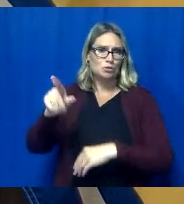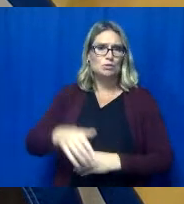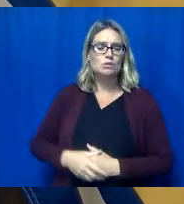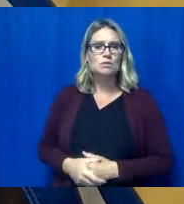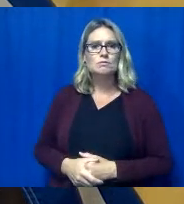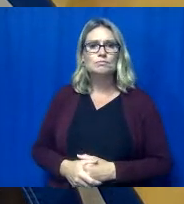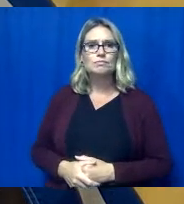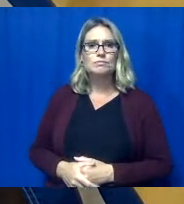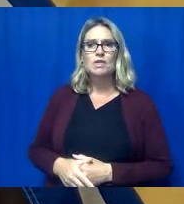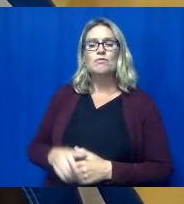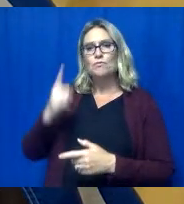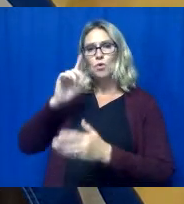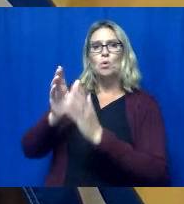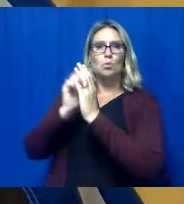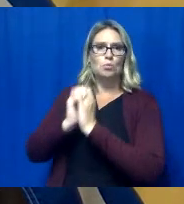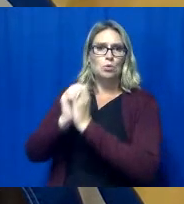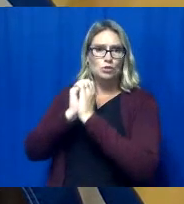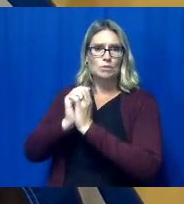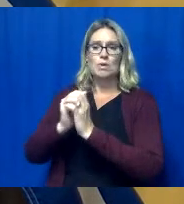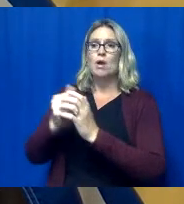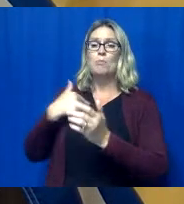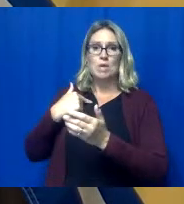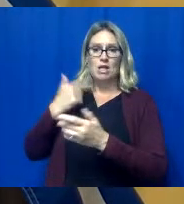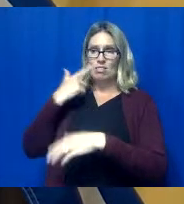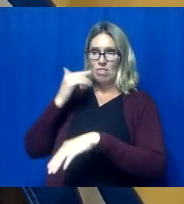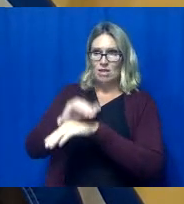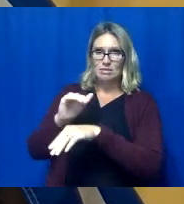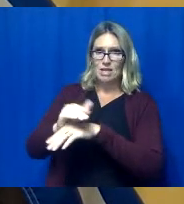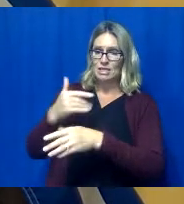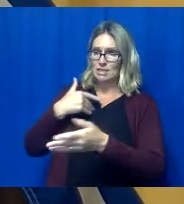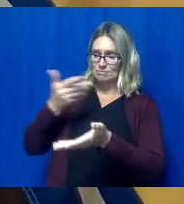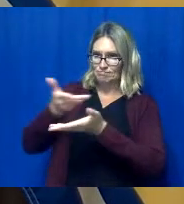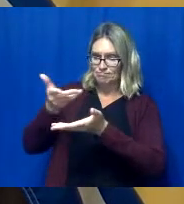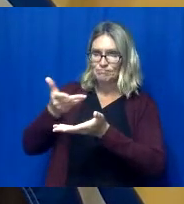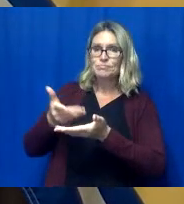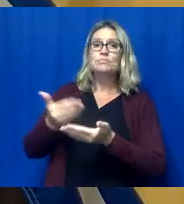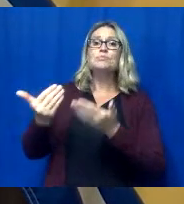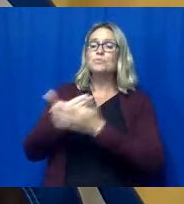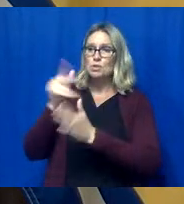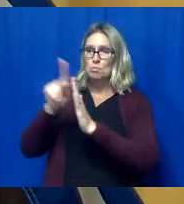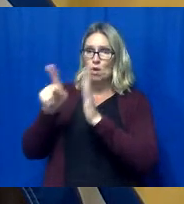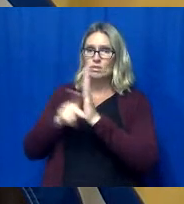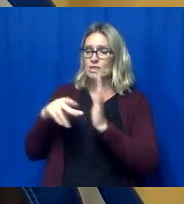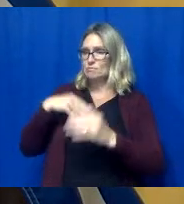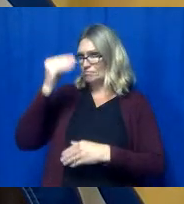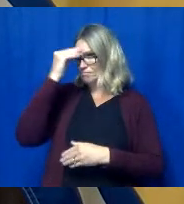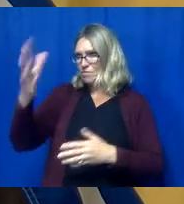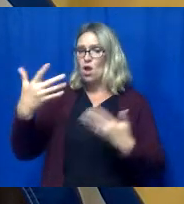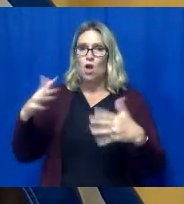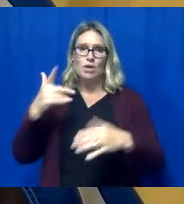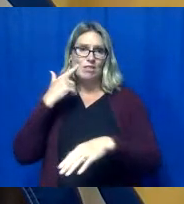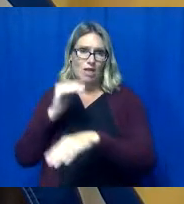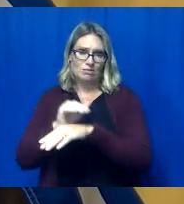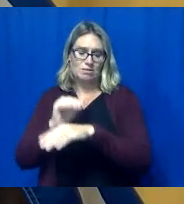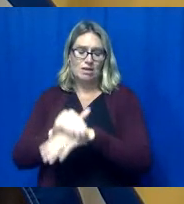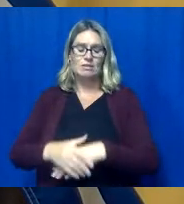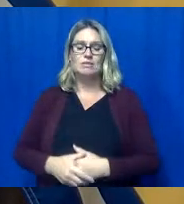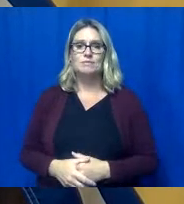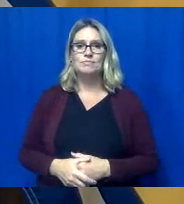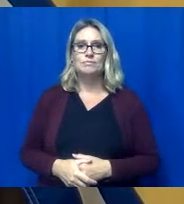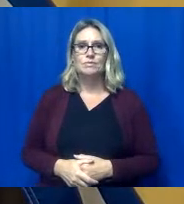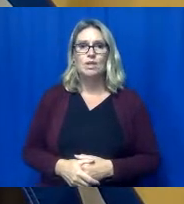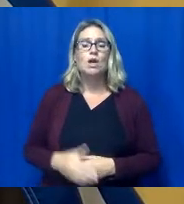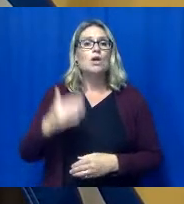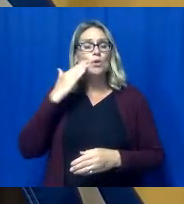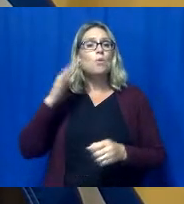I've shared with them last night new policies. And we know that fully